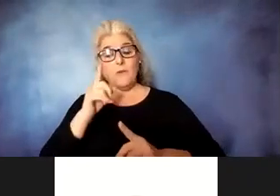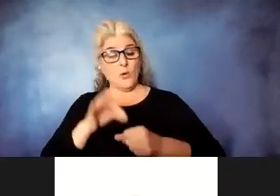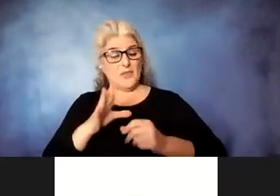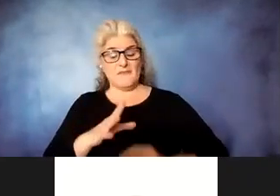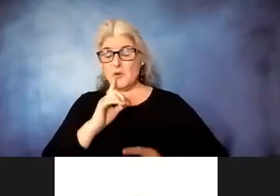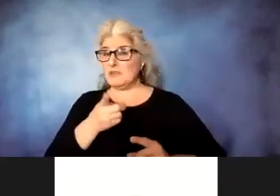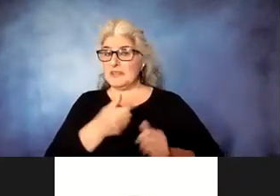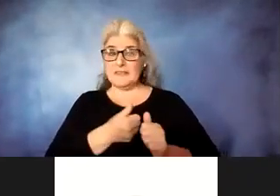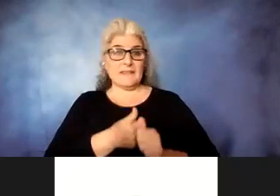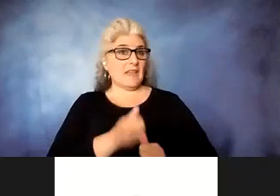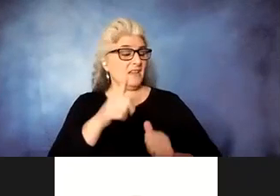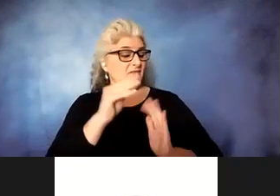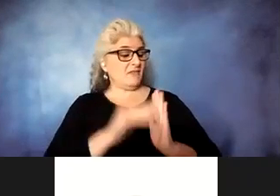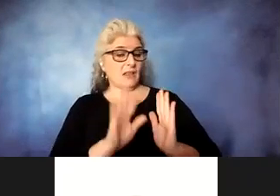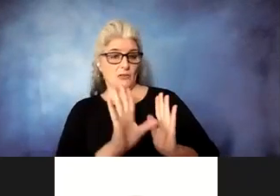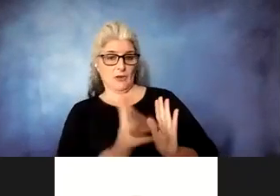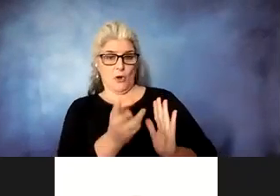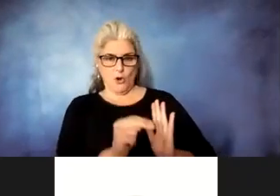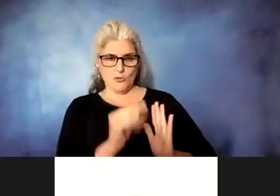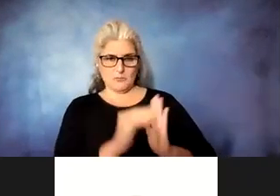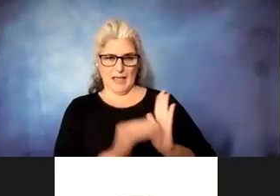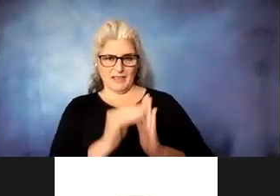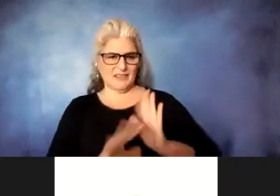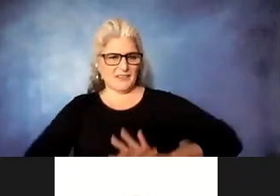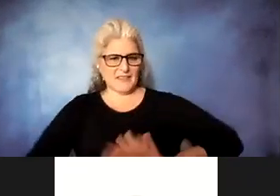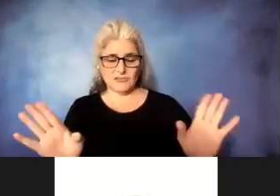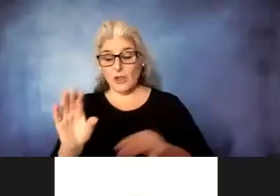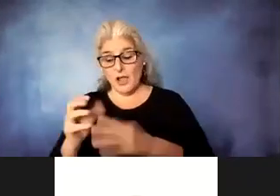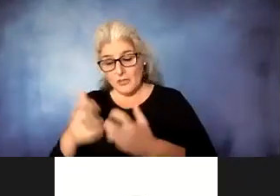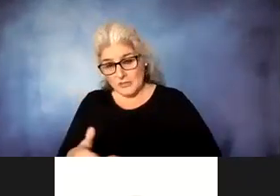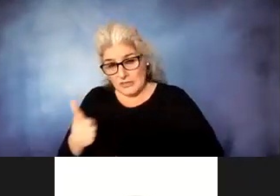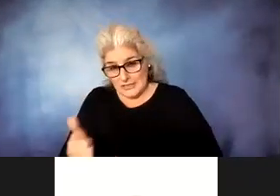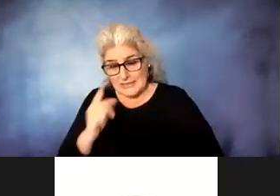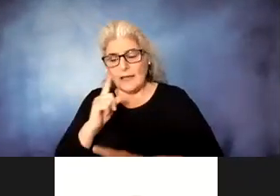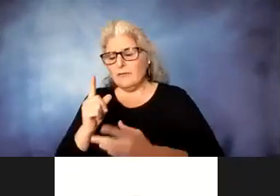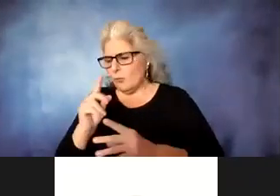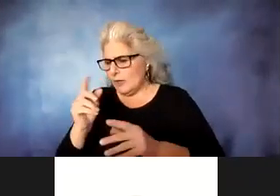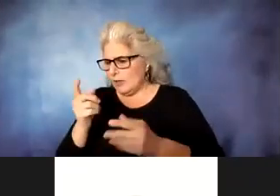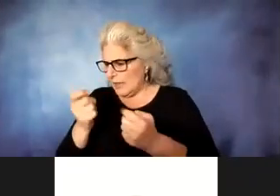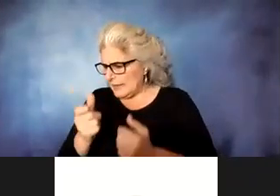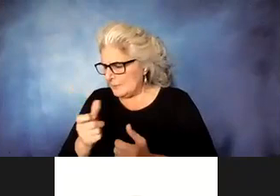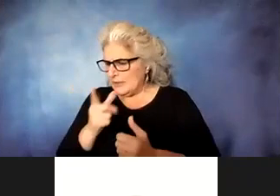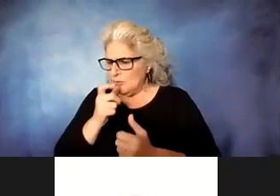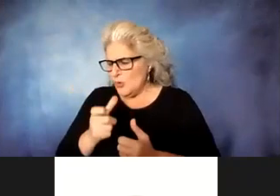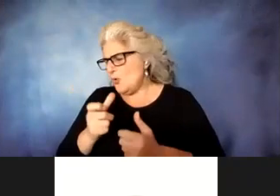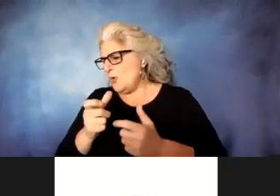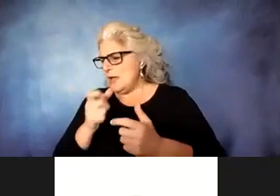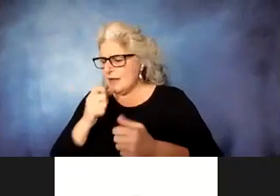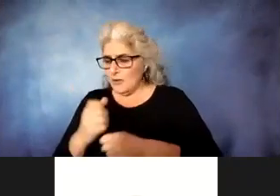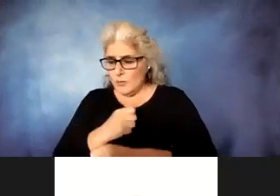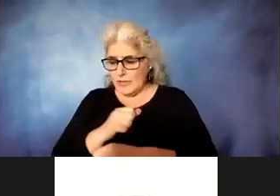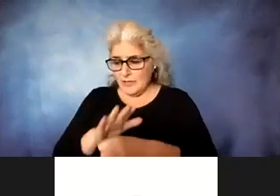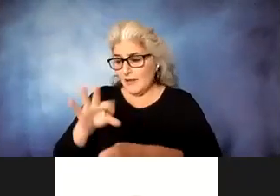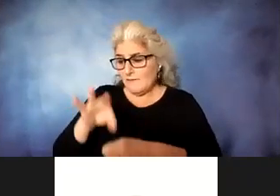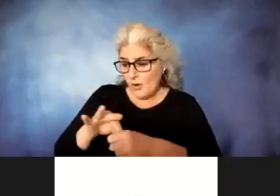completing their own ballot, and the machine does the work of eliminating candidates and distributing